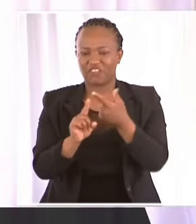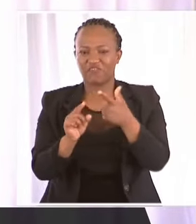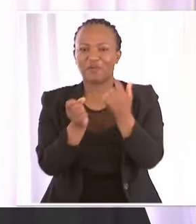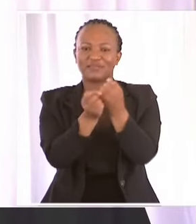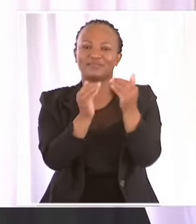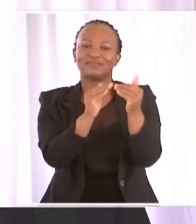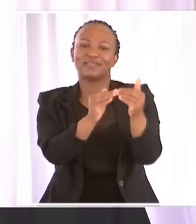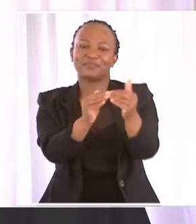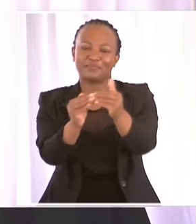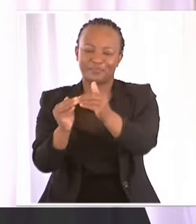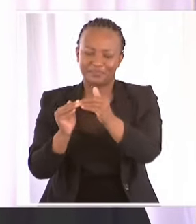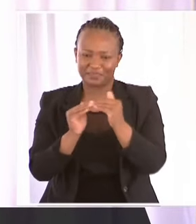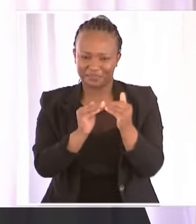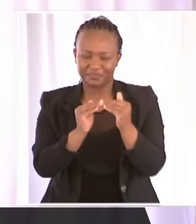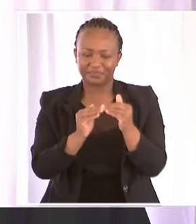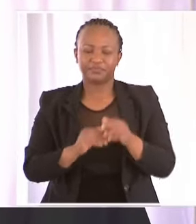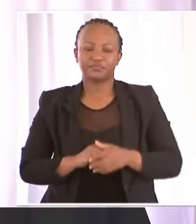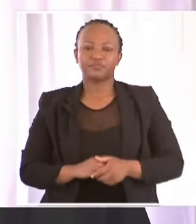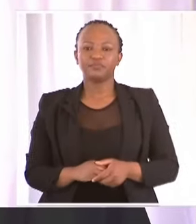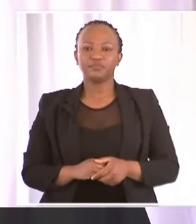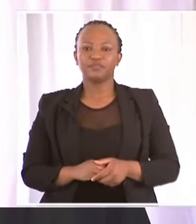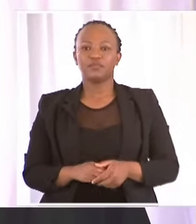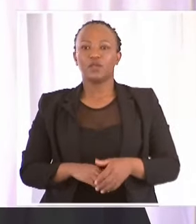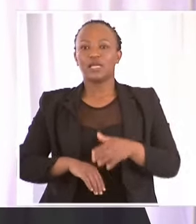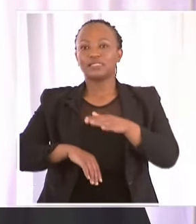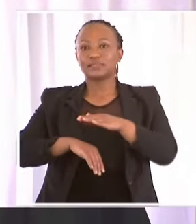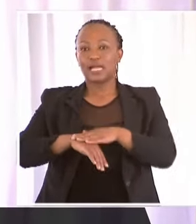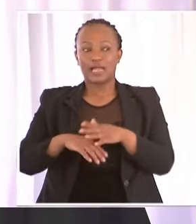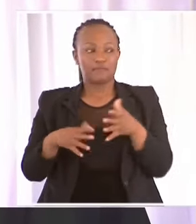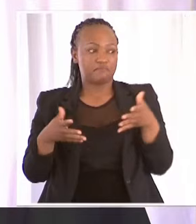democracy. At times like this,